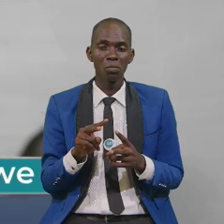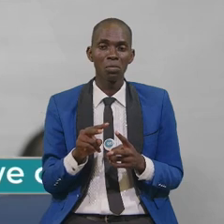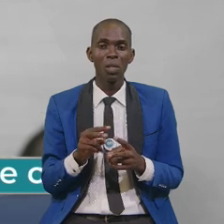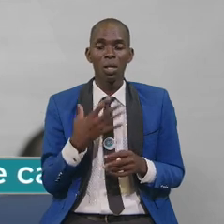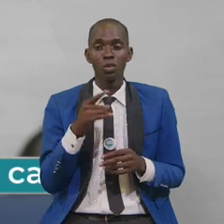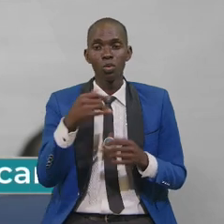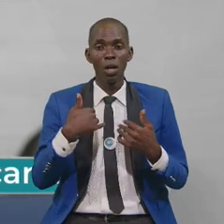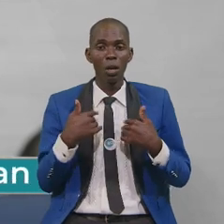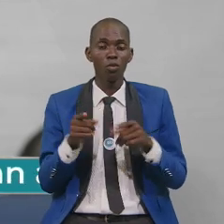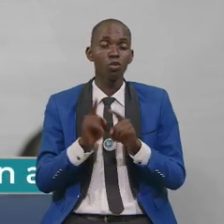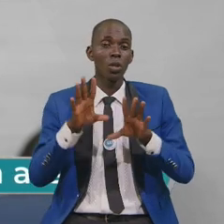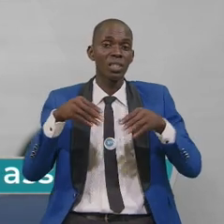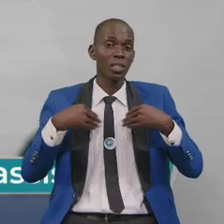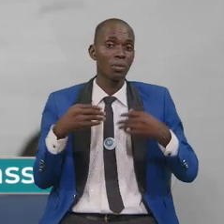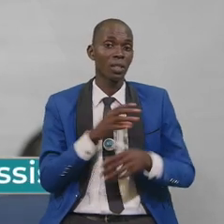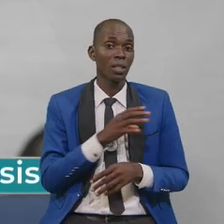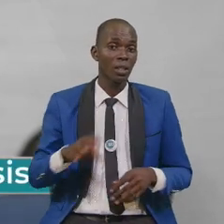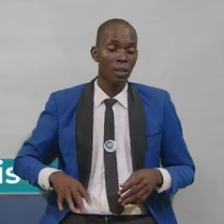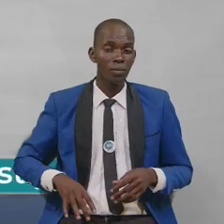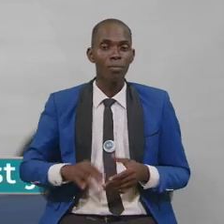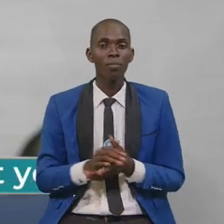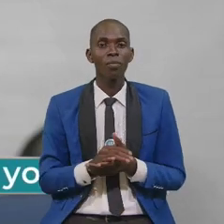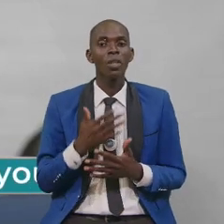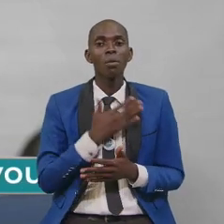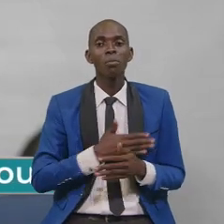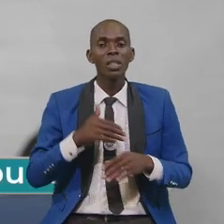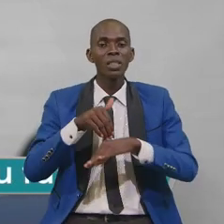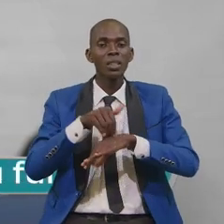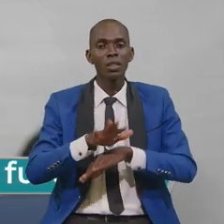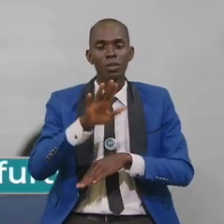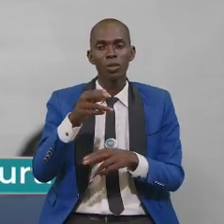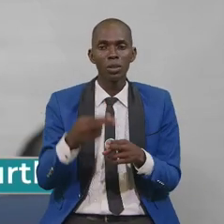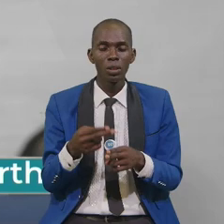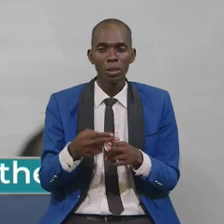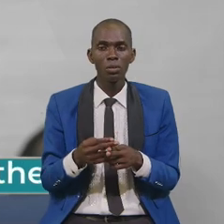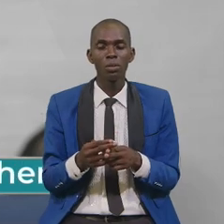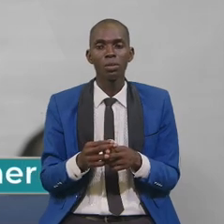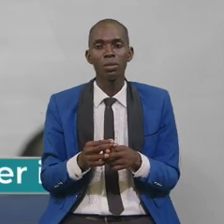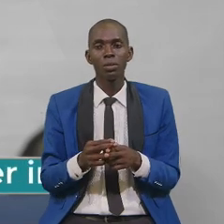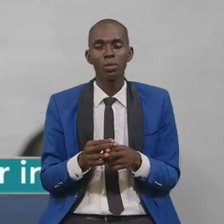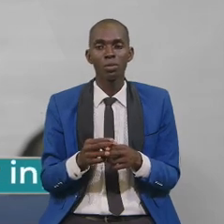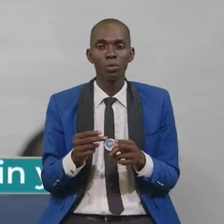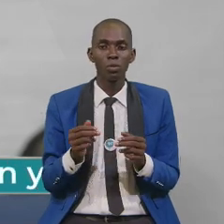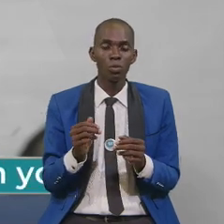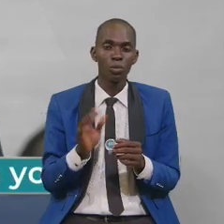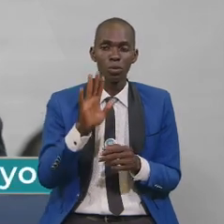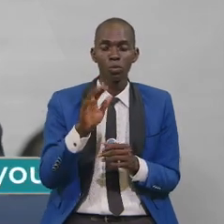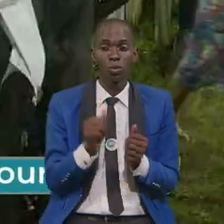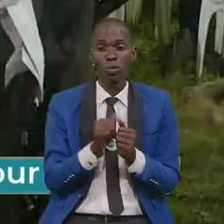Christ, please send your name and your phone number or your location